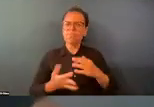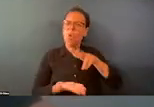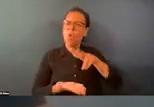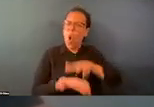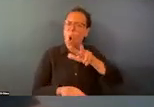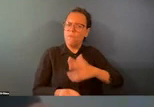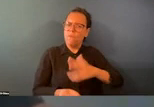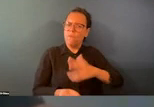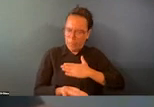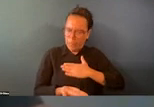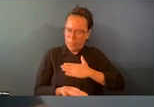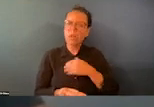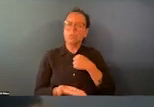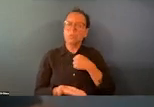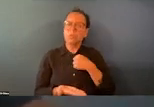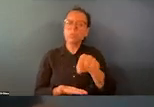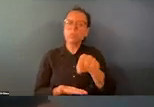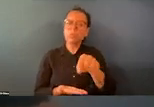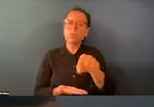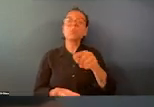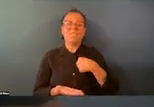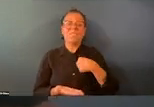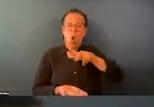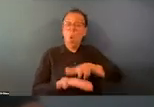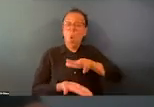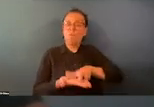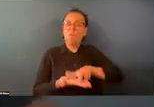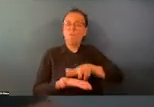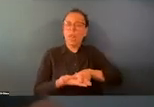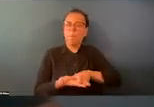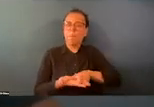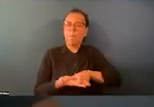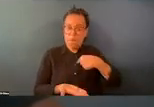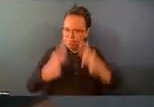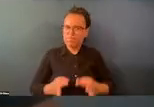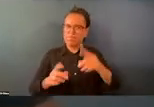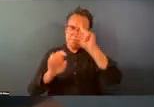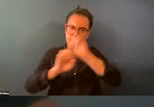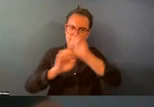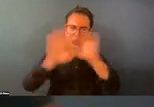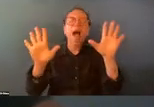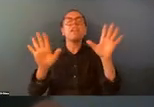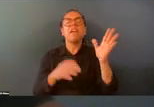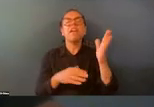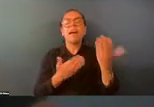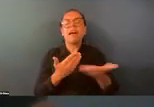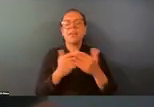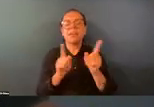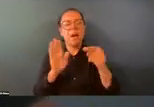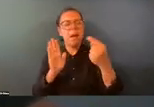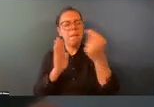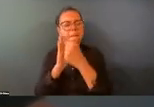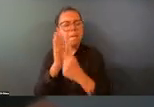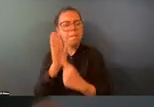gender responsive programming can be better so that we can actually implement commitments made to gender responsive programming and